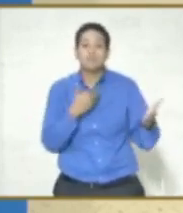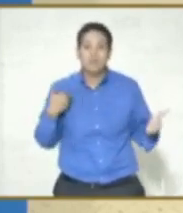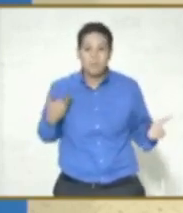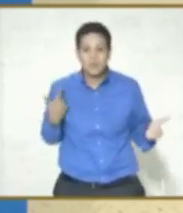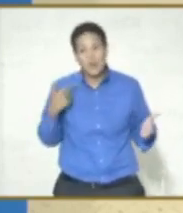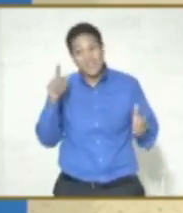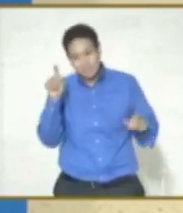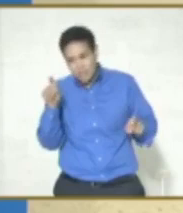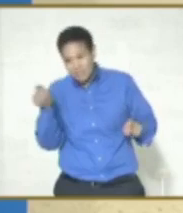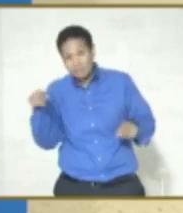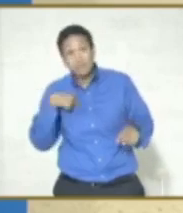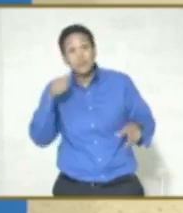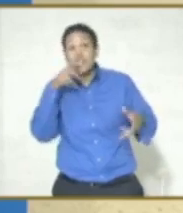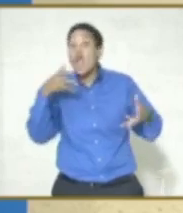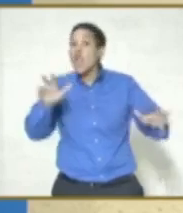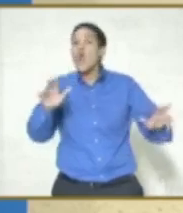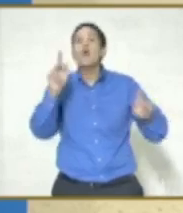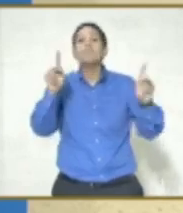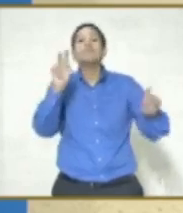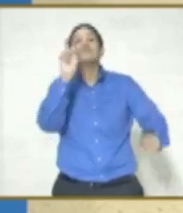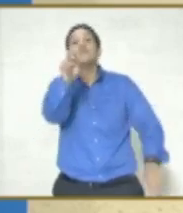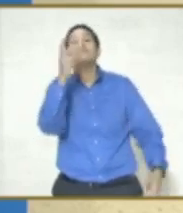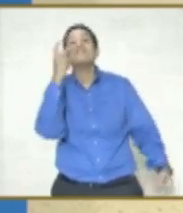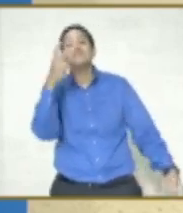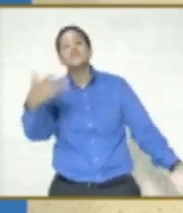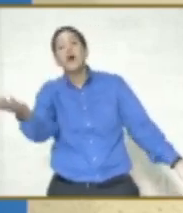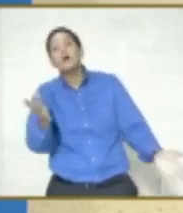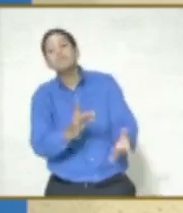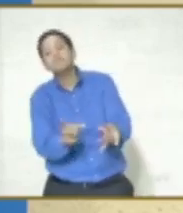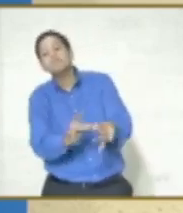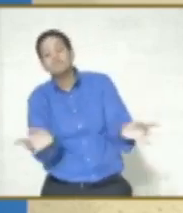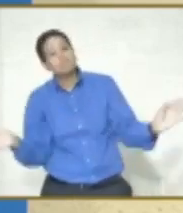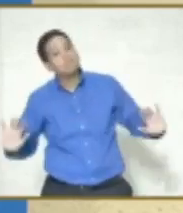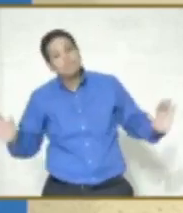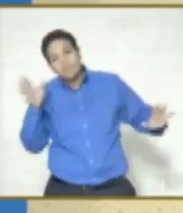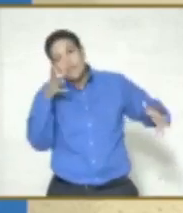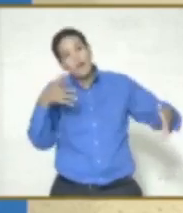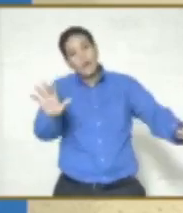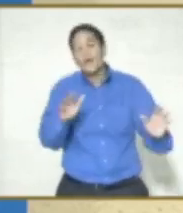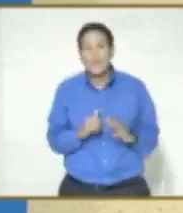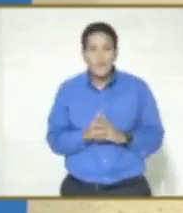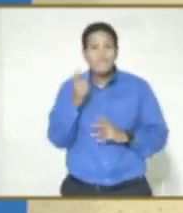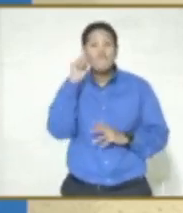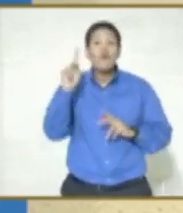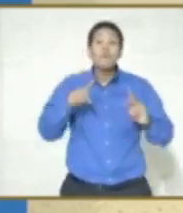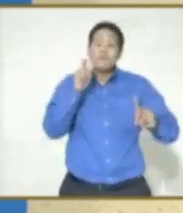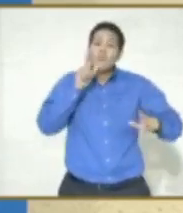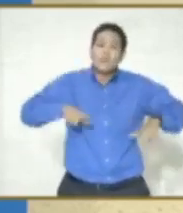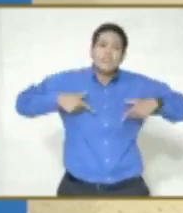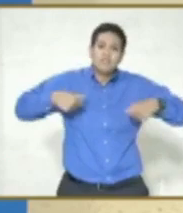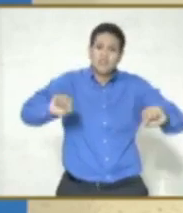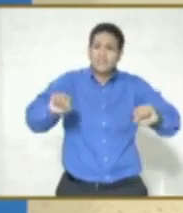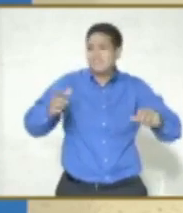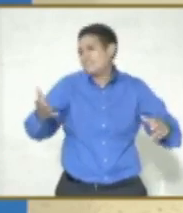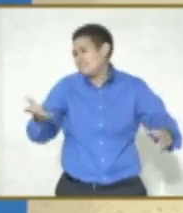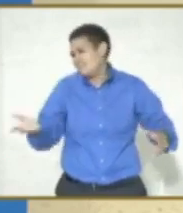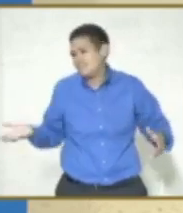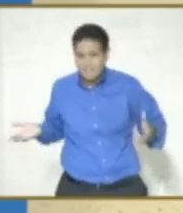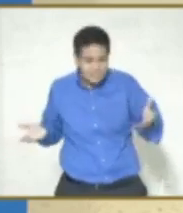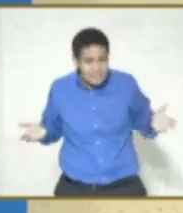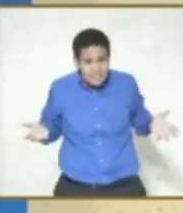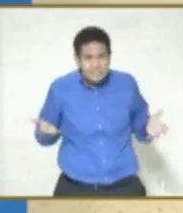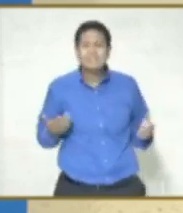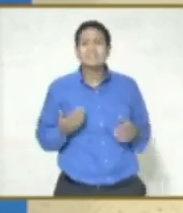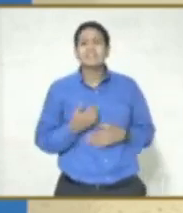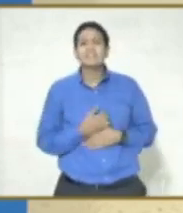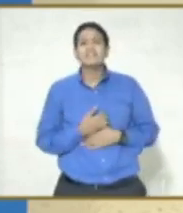are not allowing any visitors at this time. In regards to our homeless program, as Minister said, this is not something that